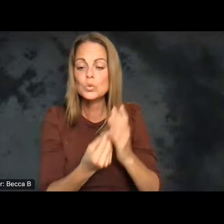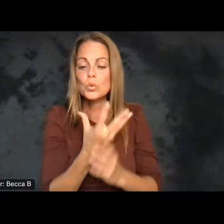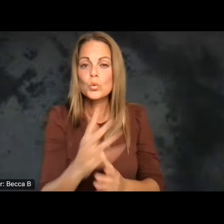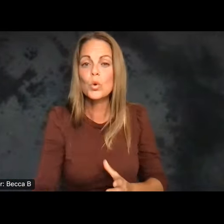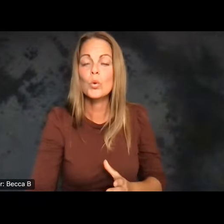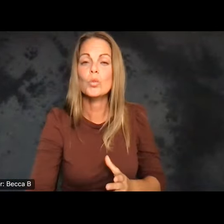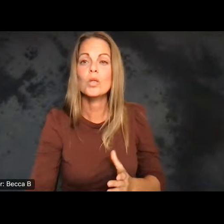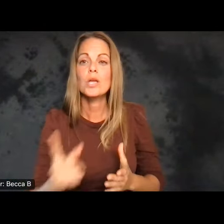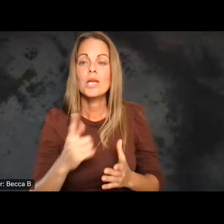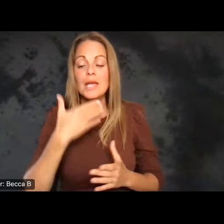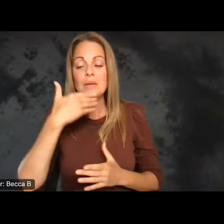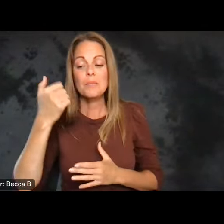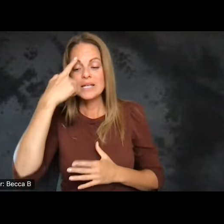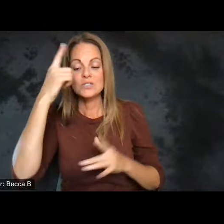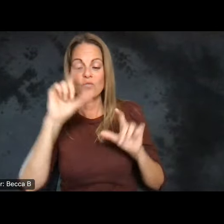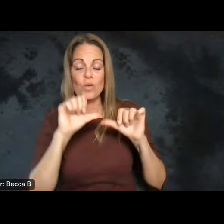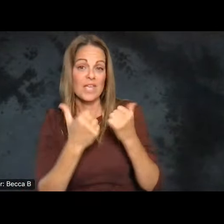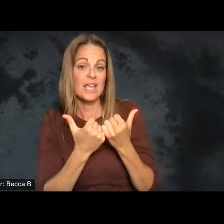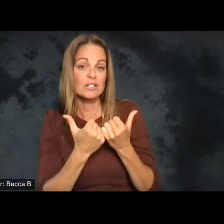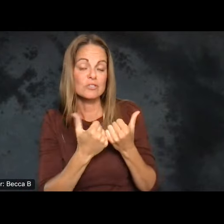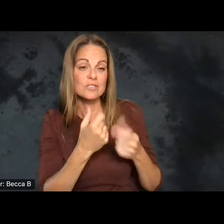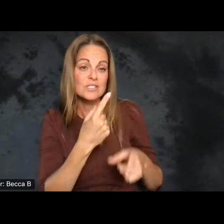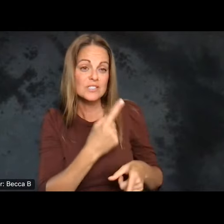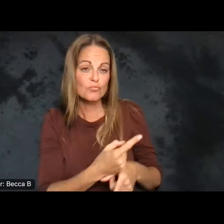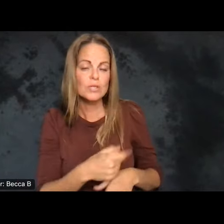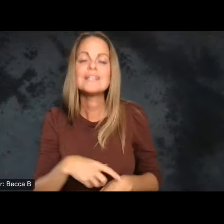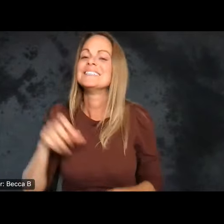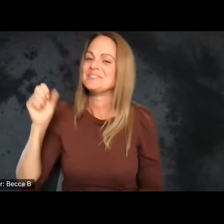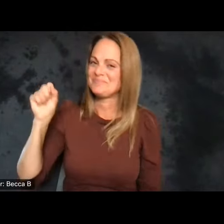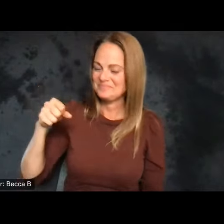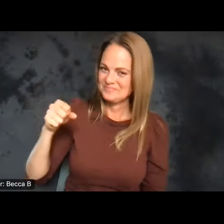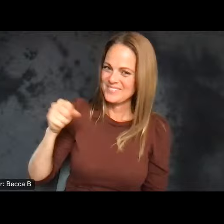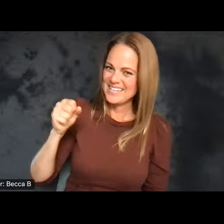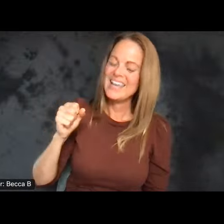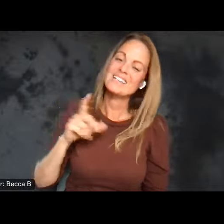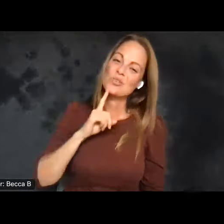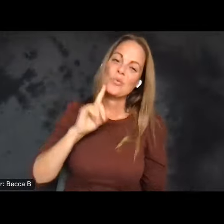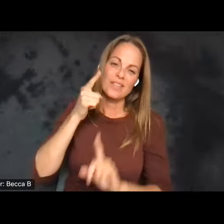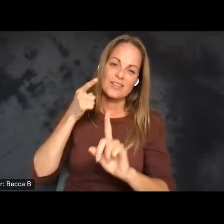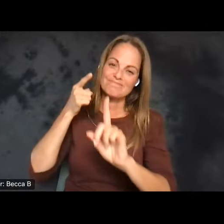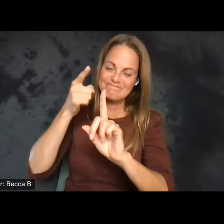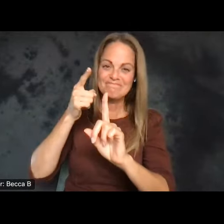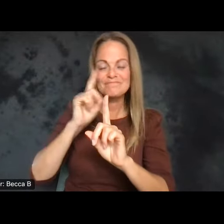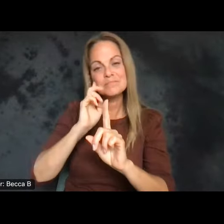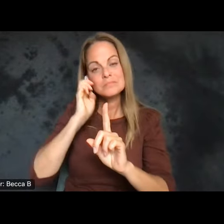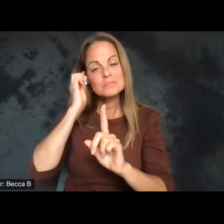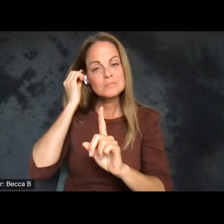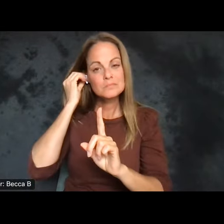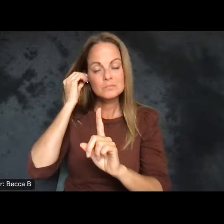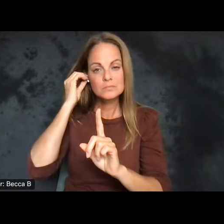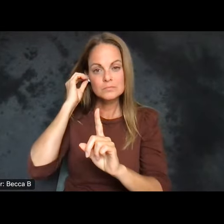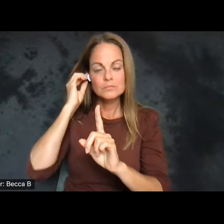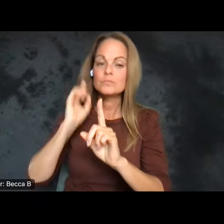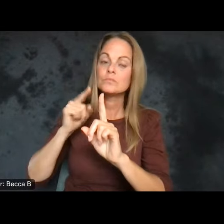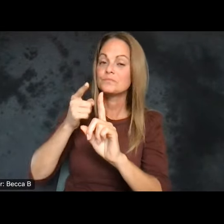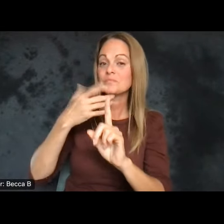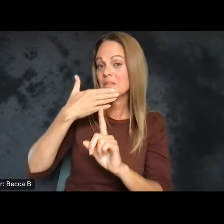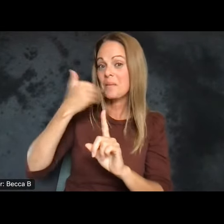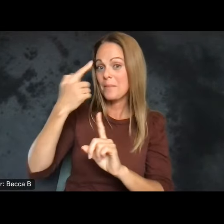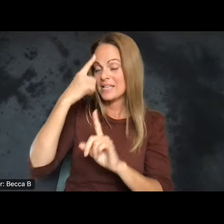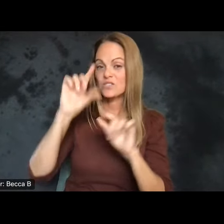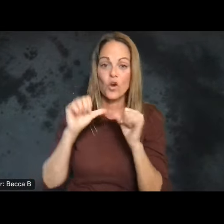agency. Am I? Yes, Mr. Chairman, that was really our objective, to look at a couple different things. What is best for the agent?